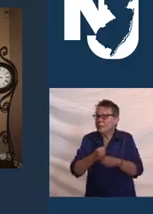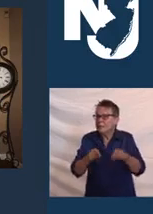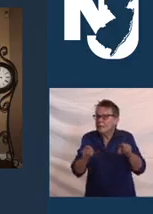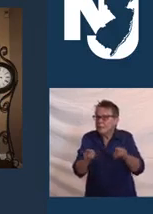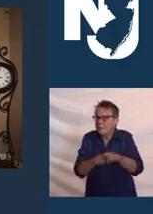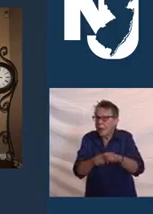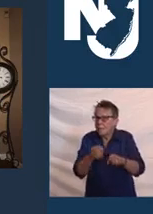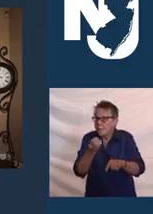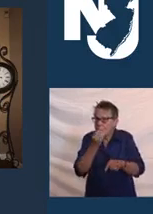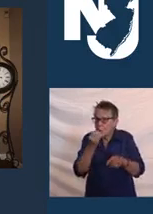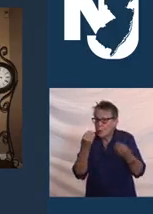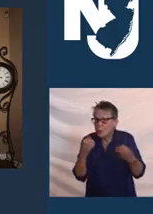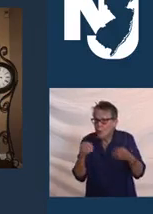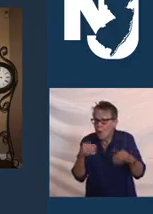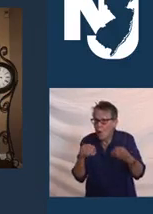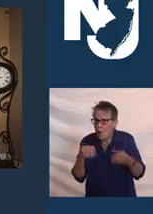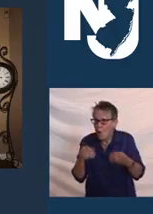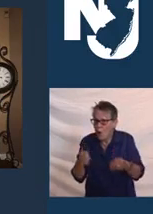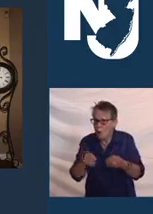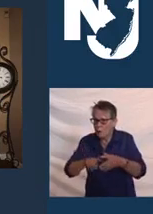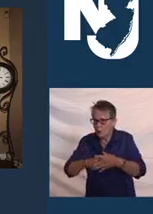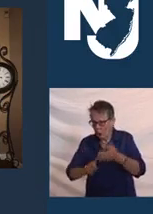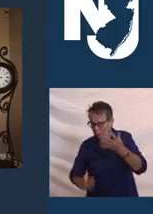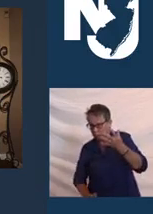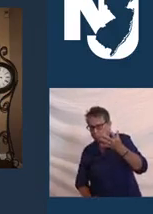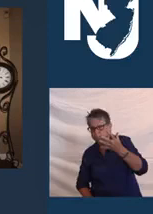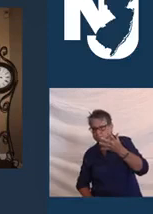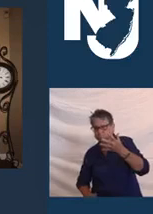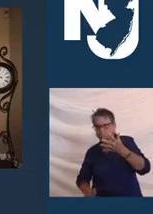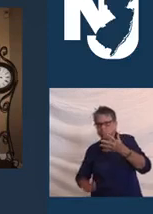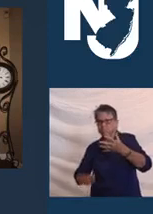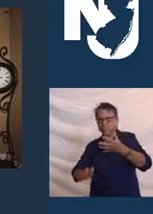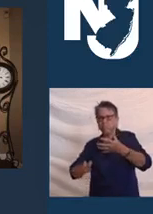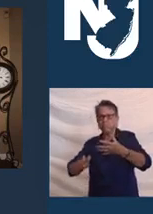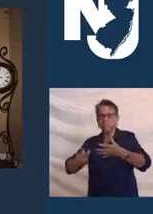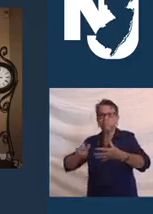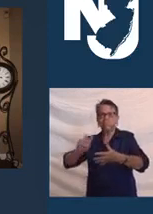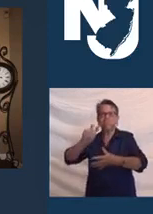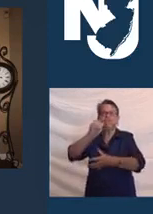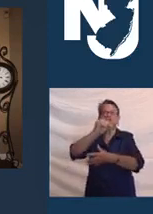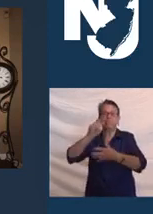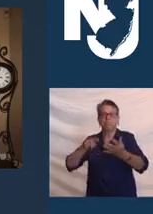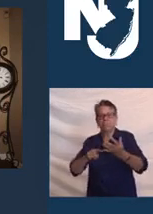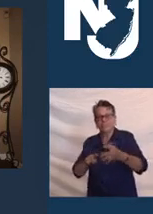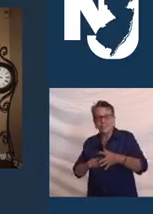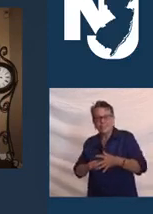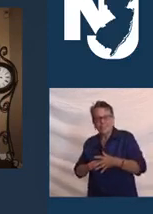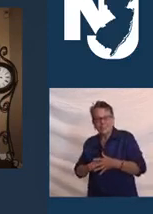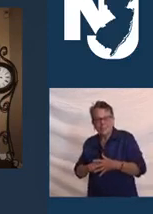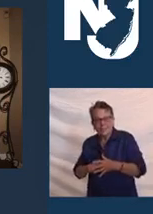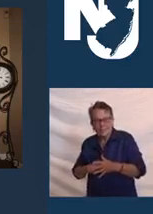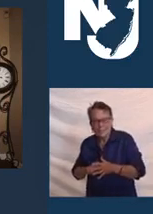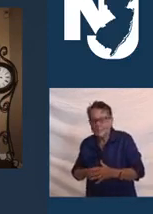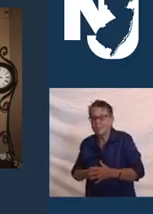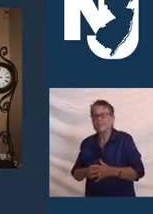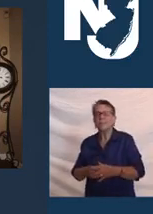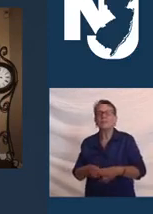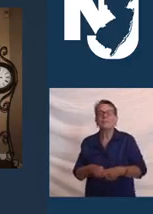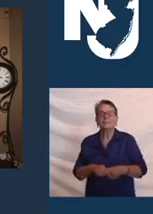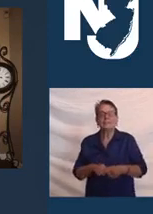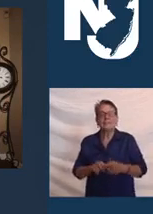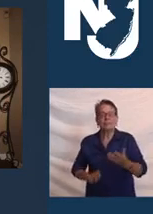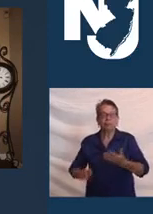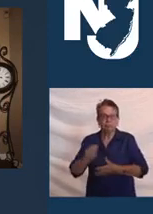work, he was an avid golfer and a New York Yankees fanatic who loved few things more than going to a few games a season